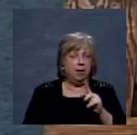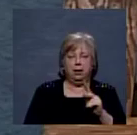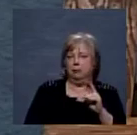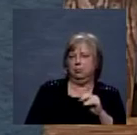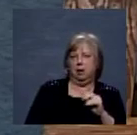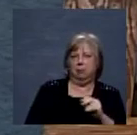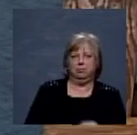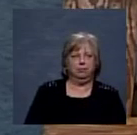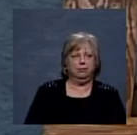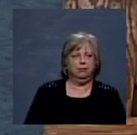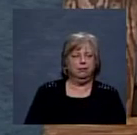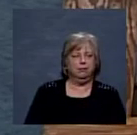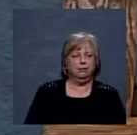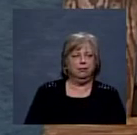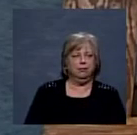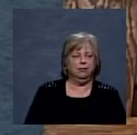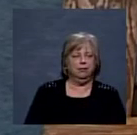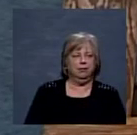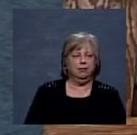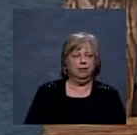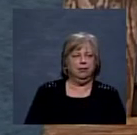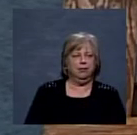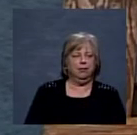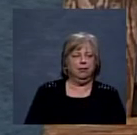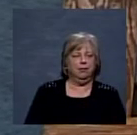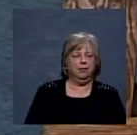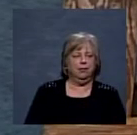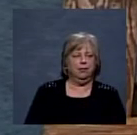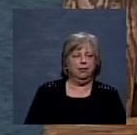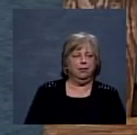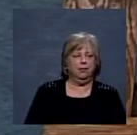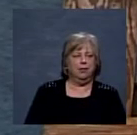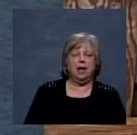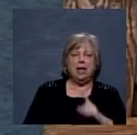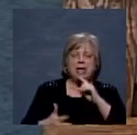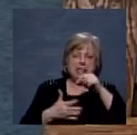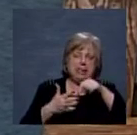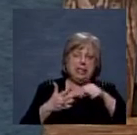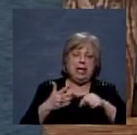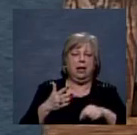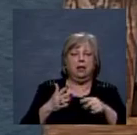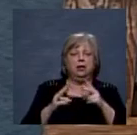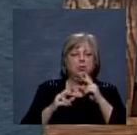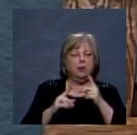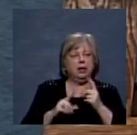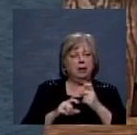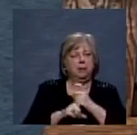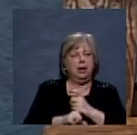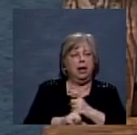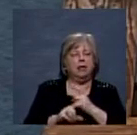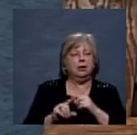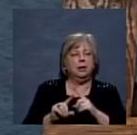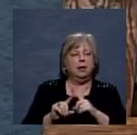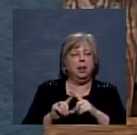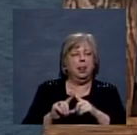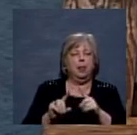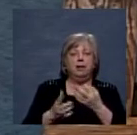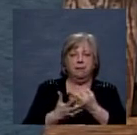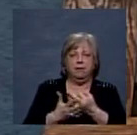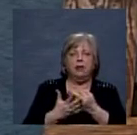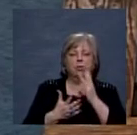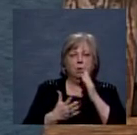don't. Okay. No. It was going to be very intense in the details and the information of financial, but we have the funds that would